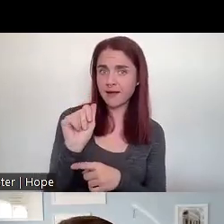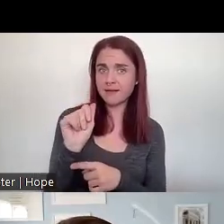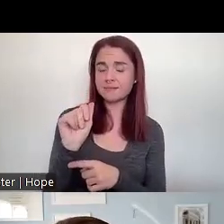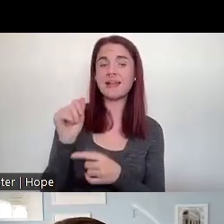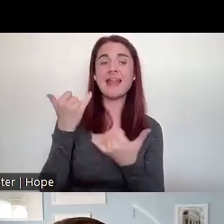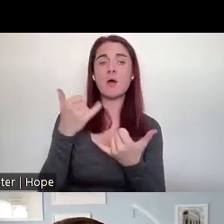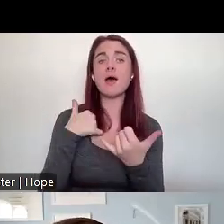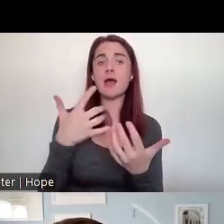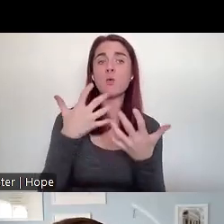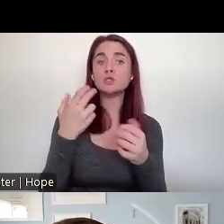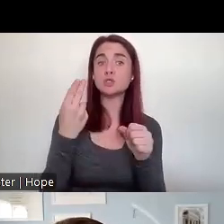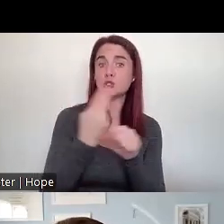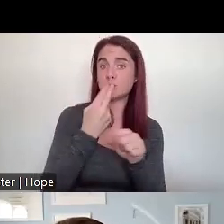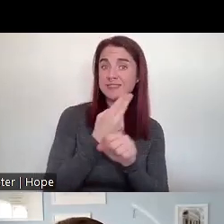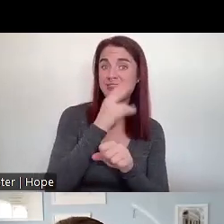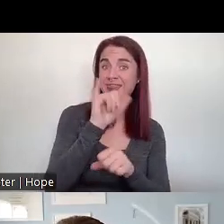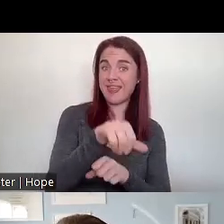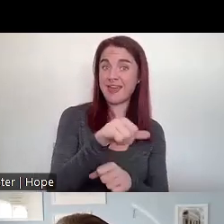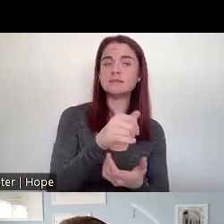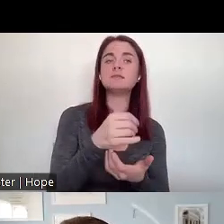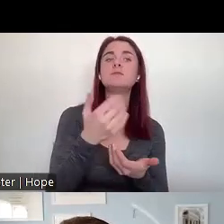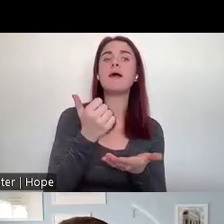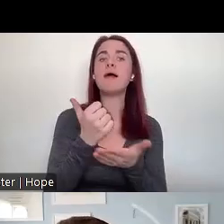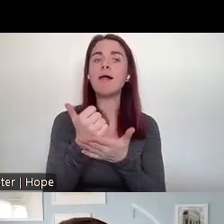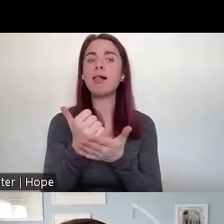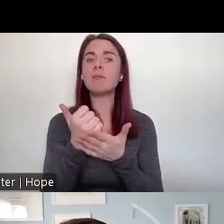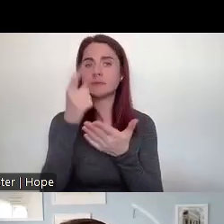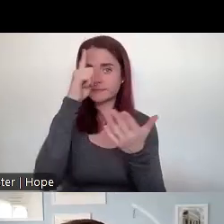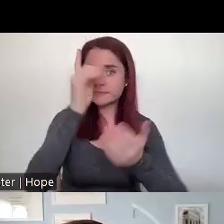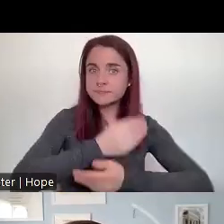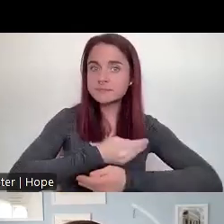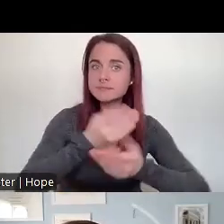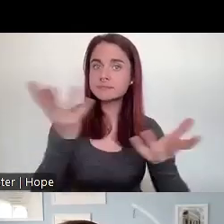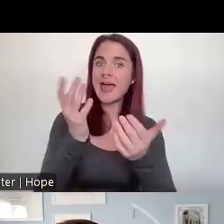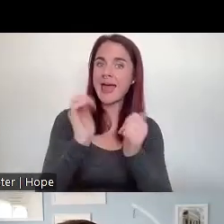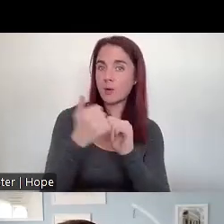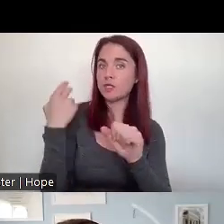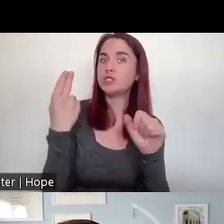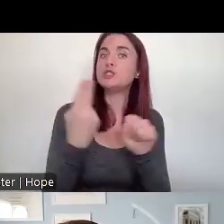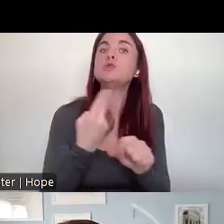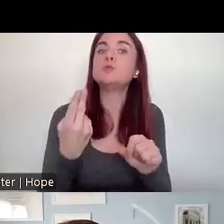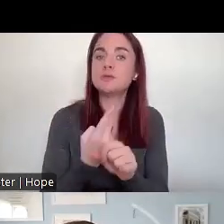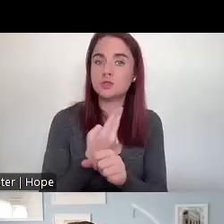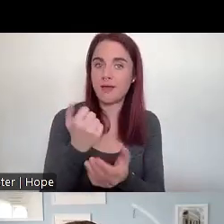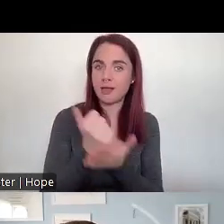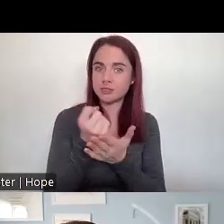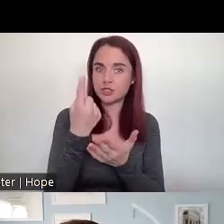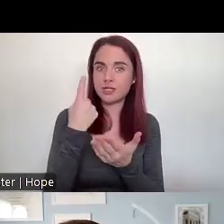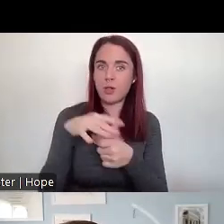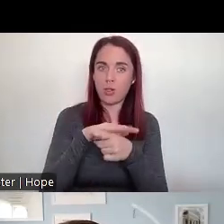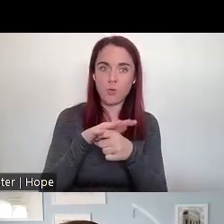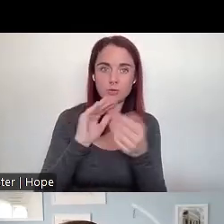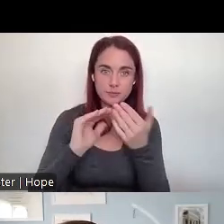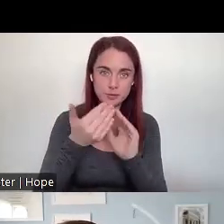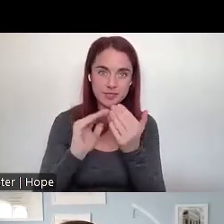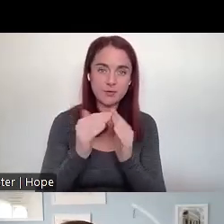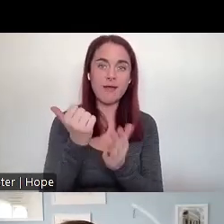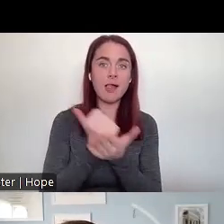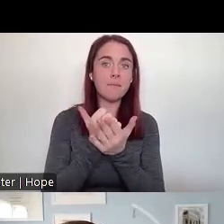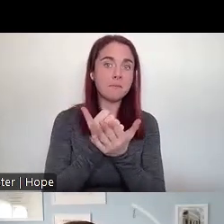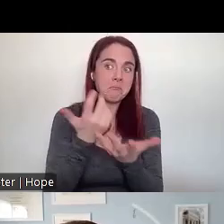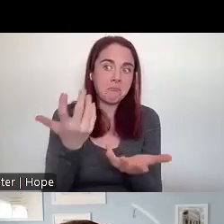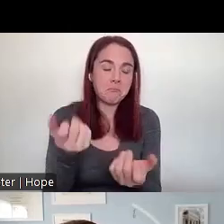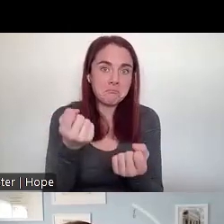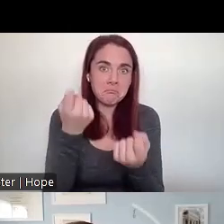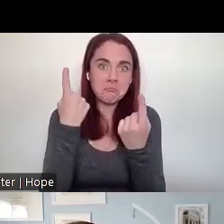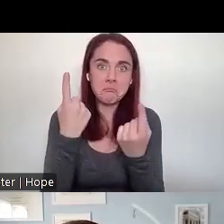build upon that to help convey how we use this data to understand our local community, to help inform how we can